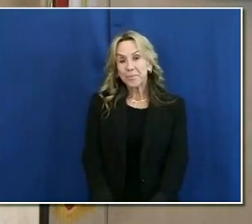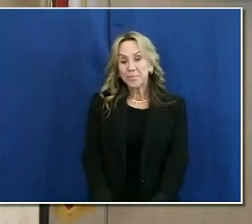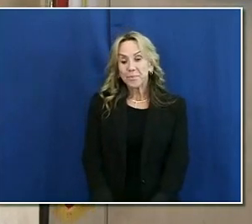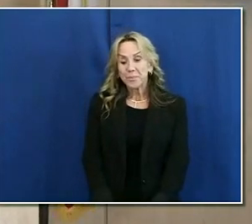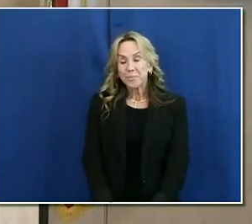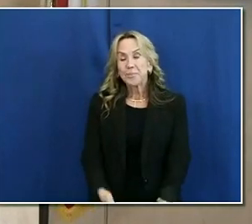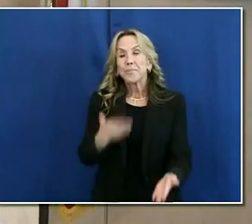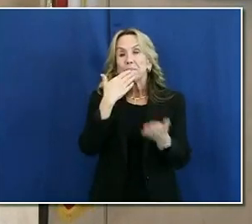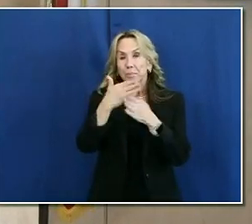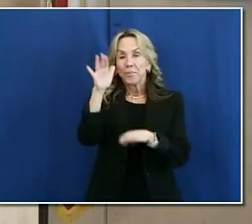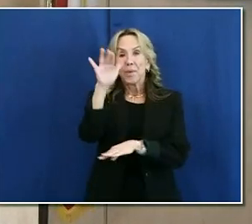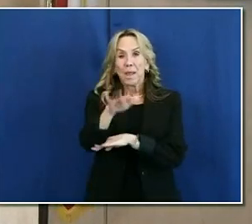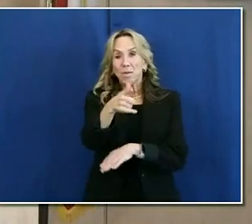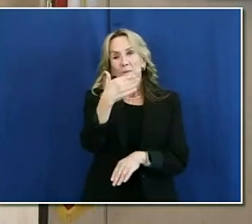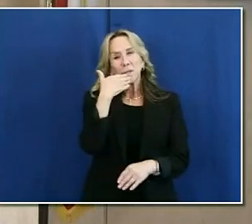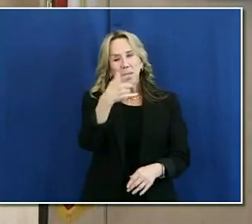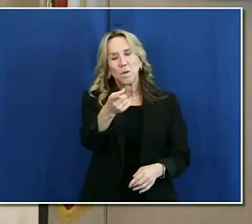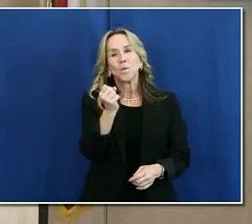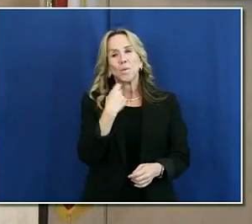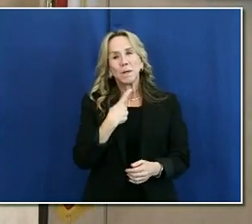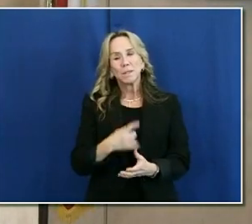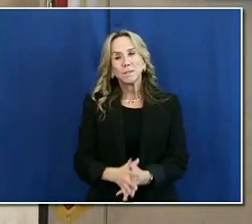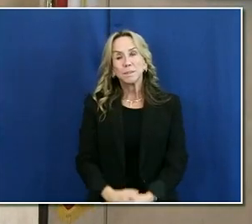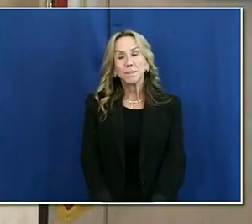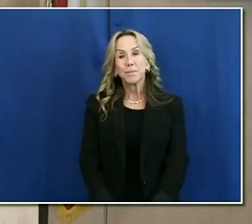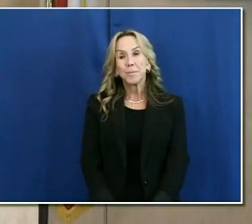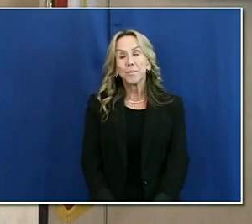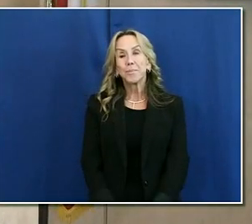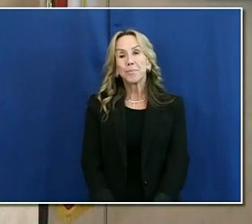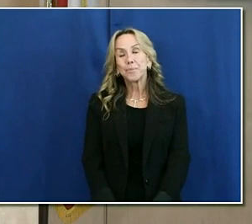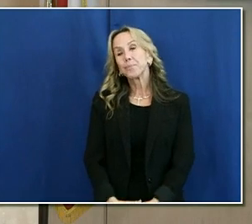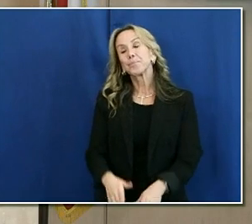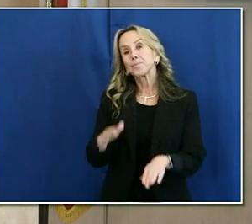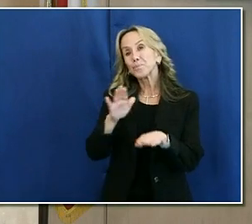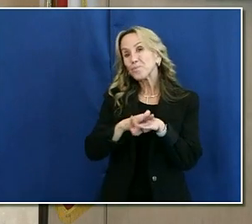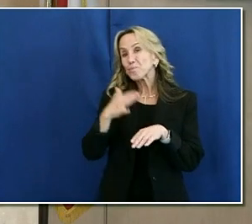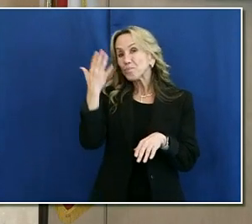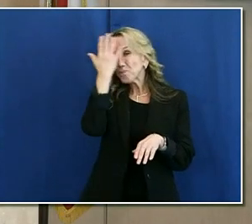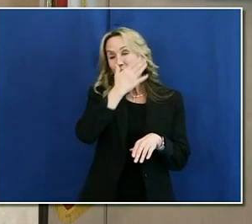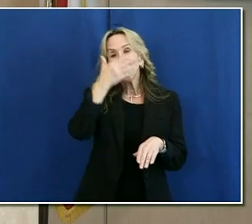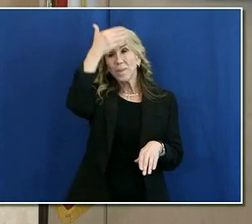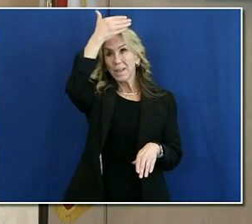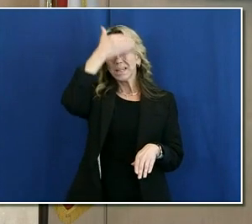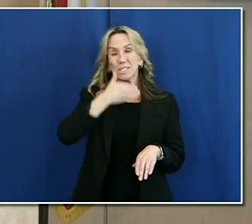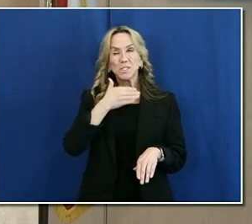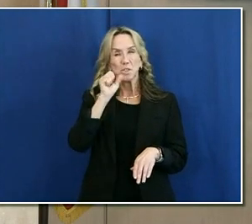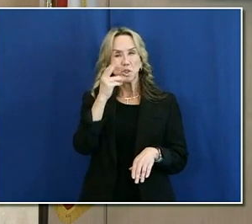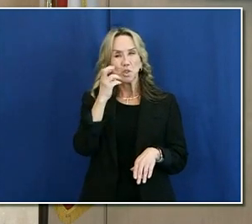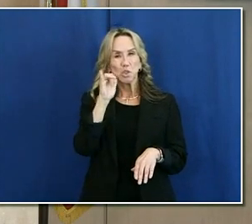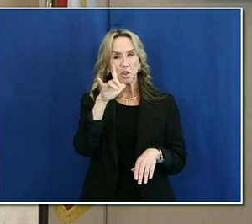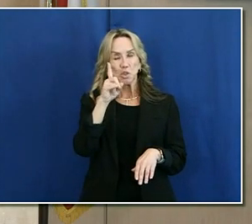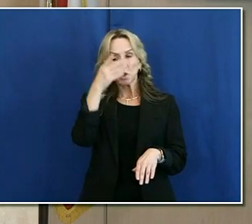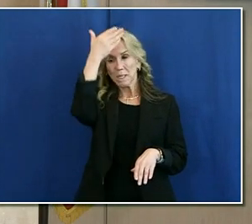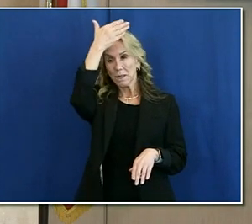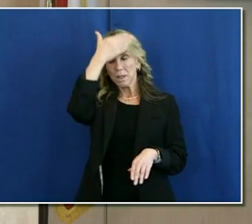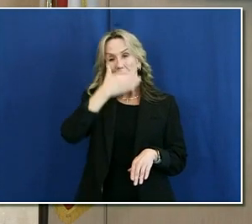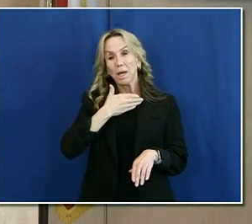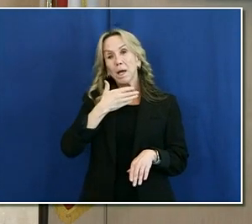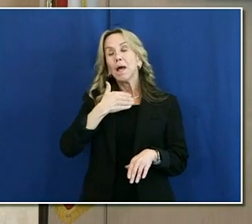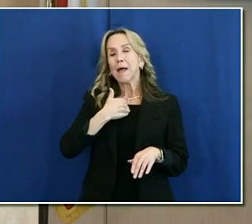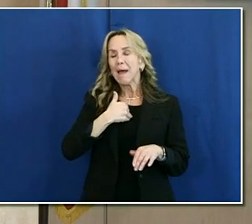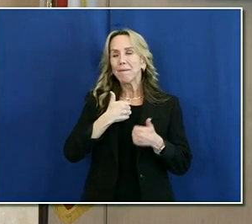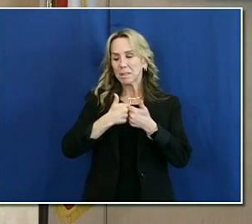that. Good afternoon, and thank you for that question. Specifically on a face shield, there's a specific purpose for face